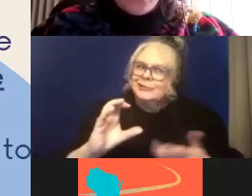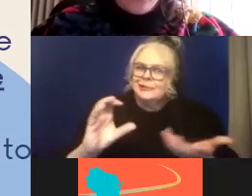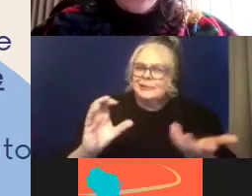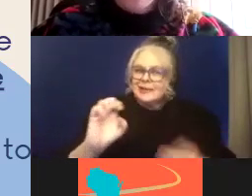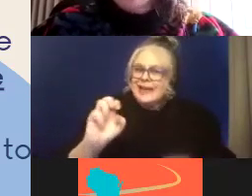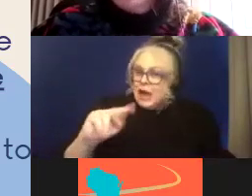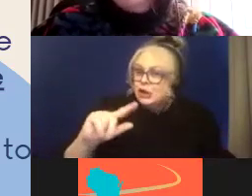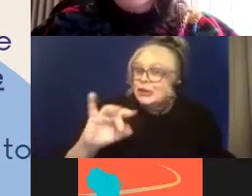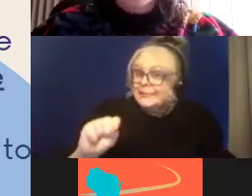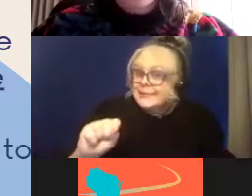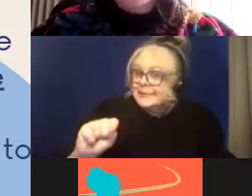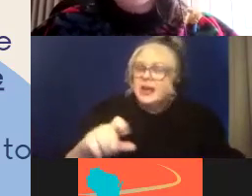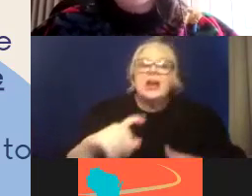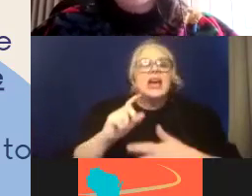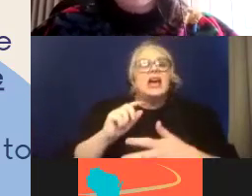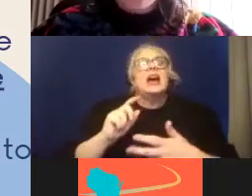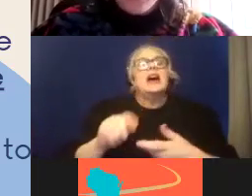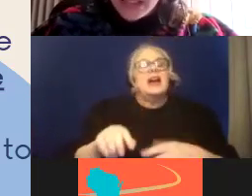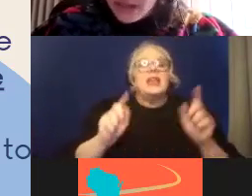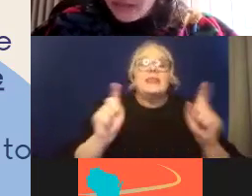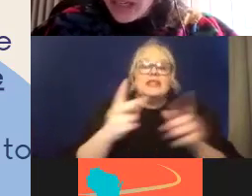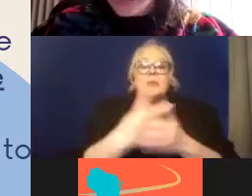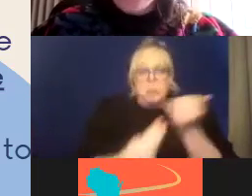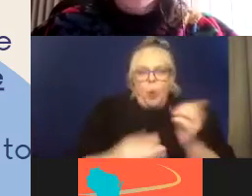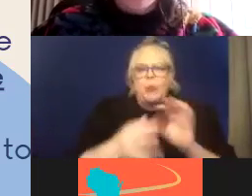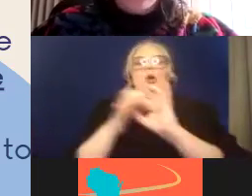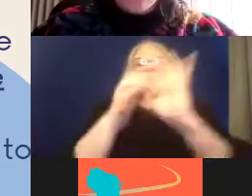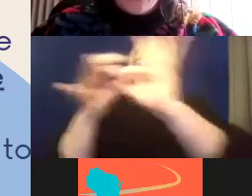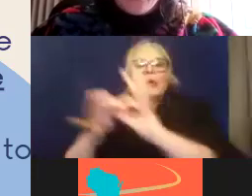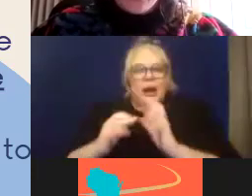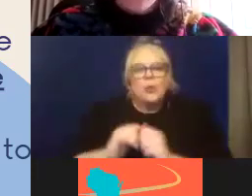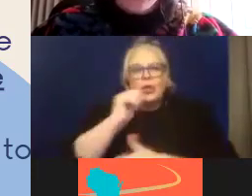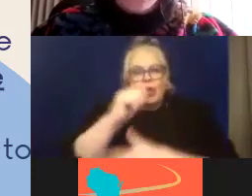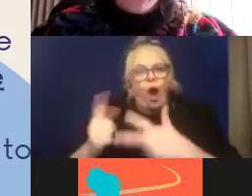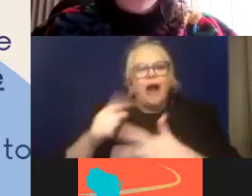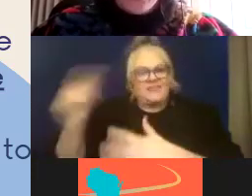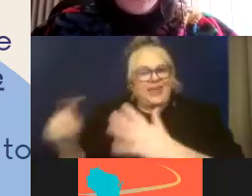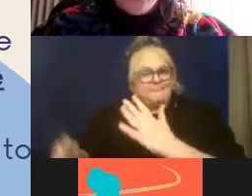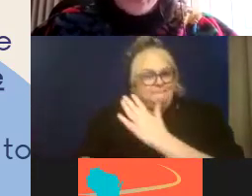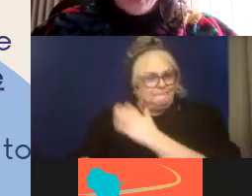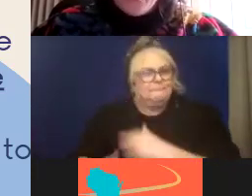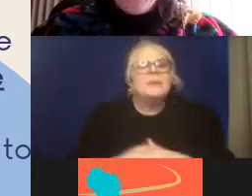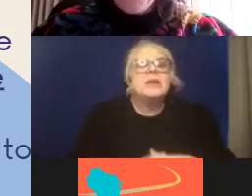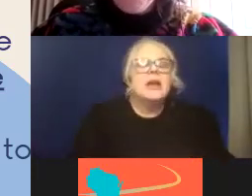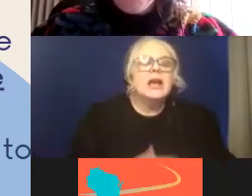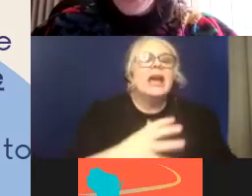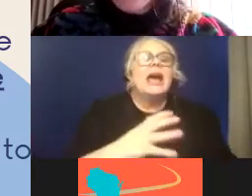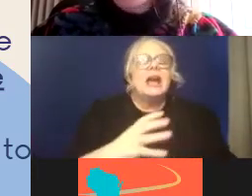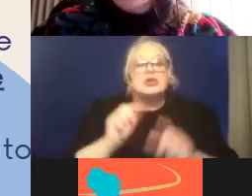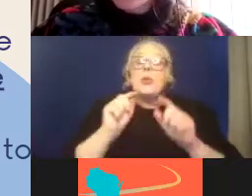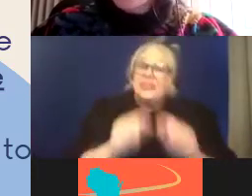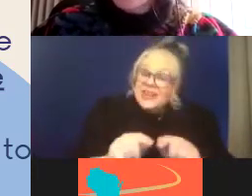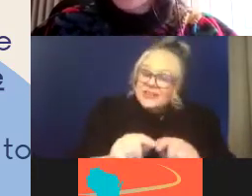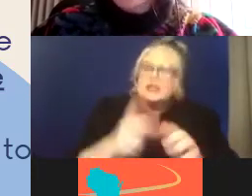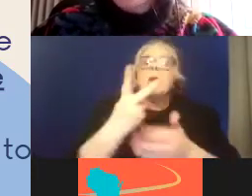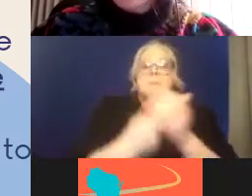by survivors. Survivors can use the tools anonymously, and they save a lot of time and effort for the survivors who they work for. But